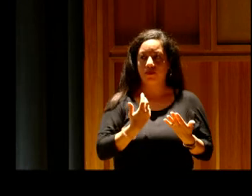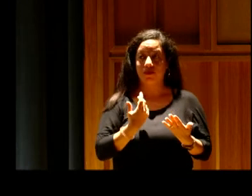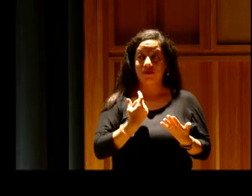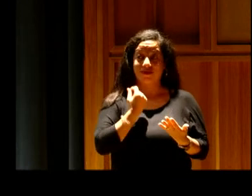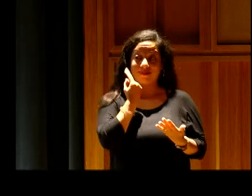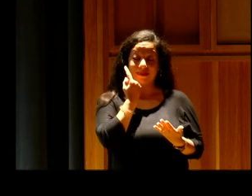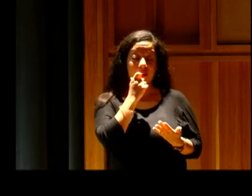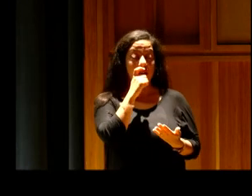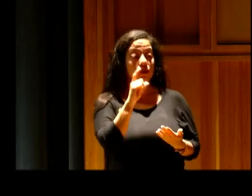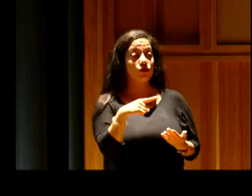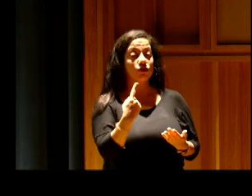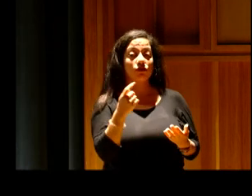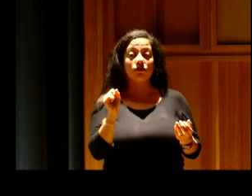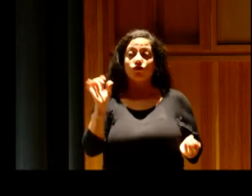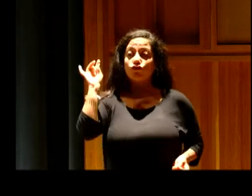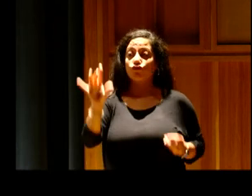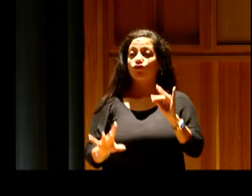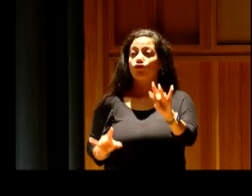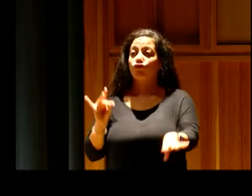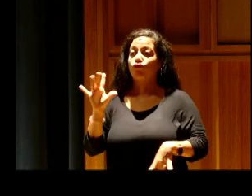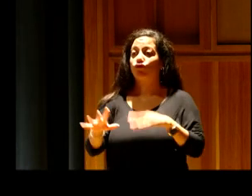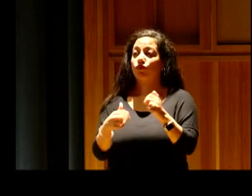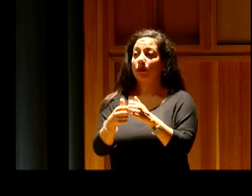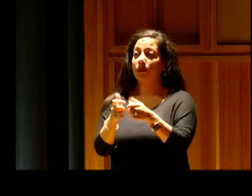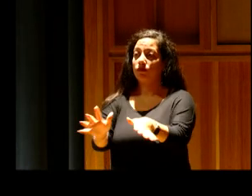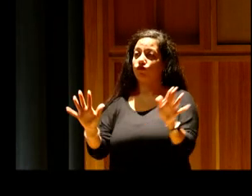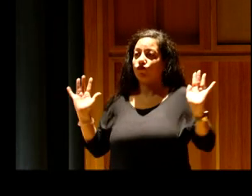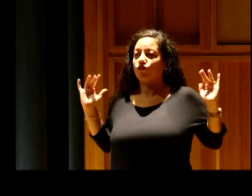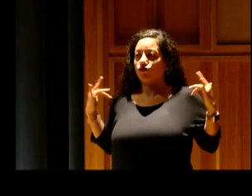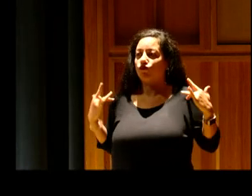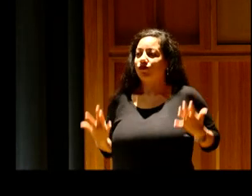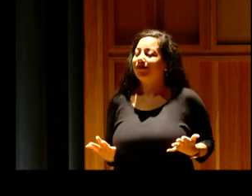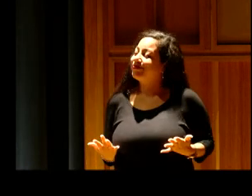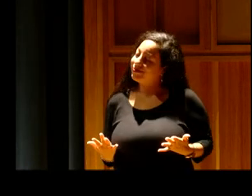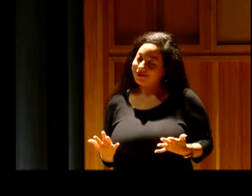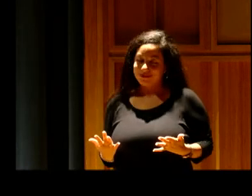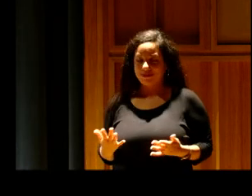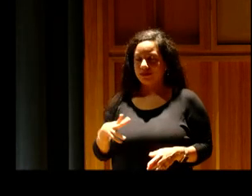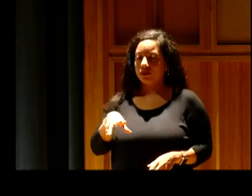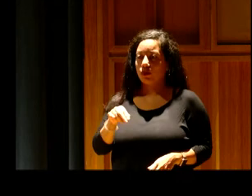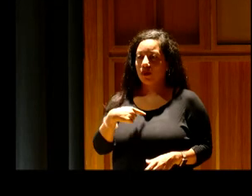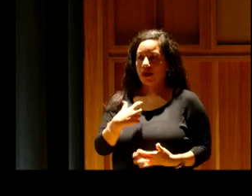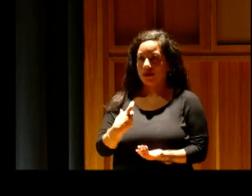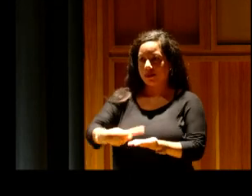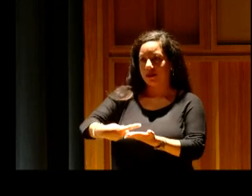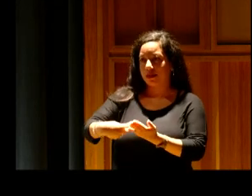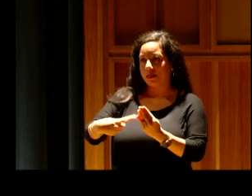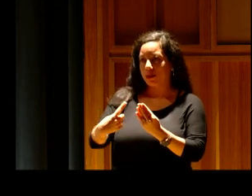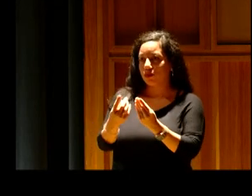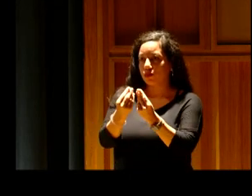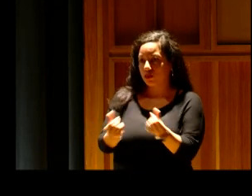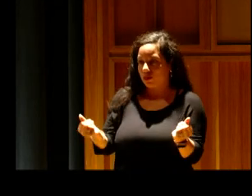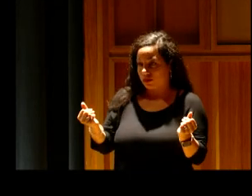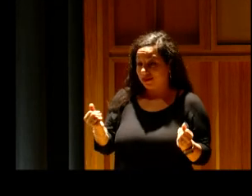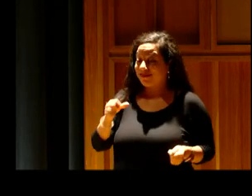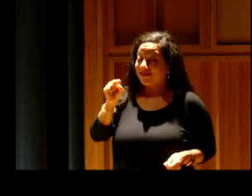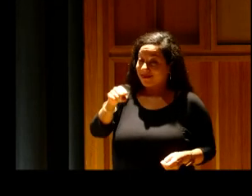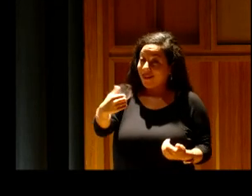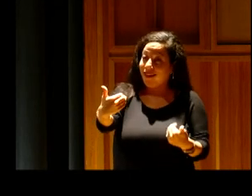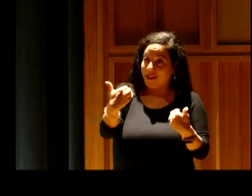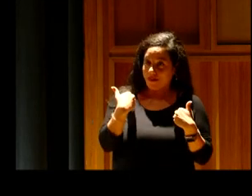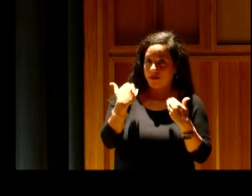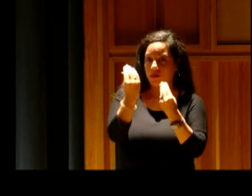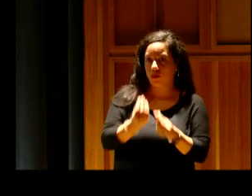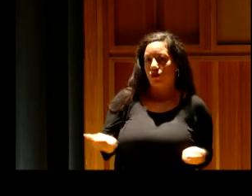not enough just to throw these problems at your lap. I want to talk now about the solutions. And there are